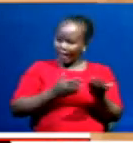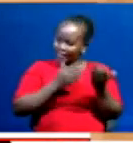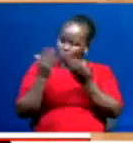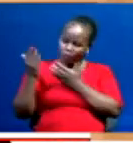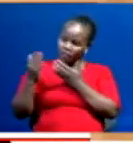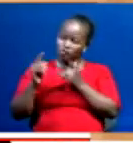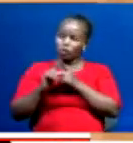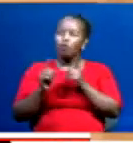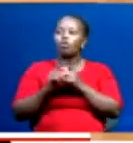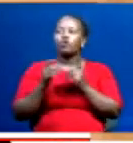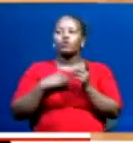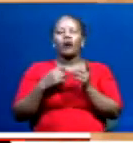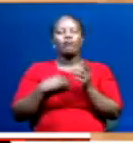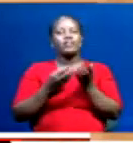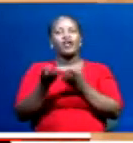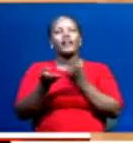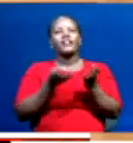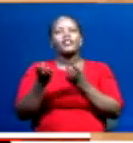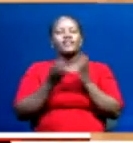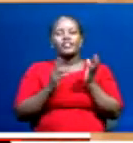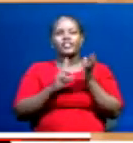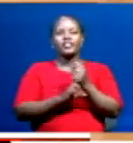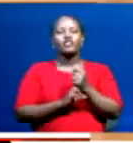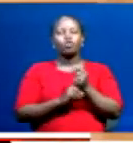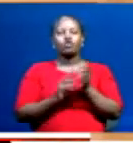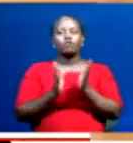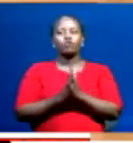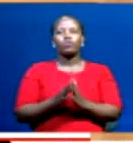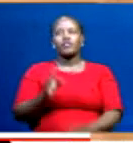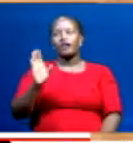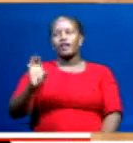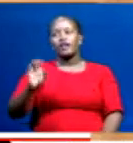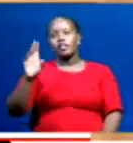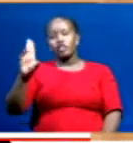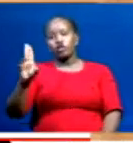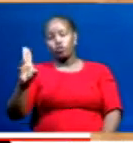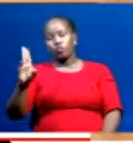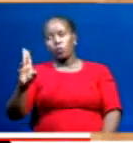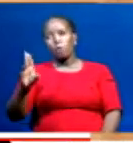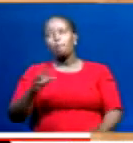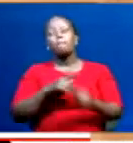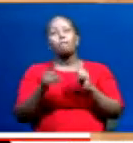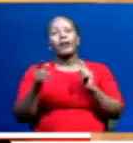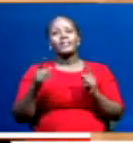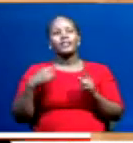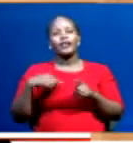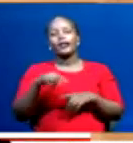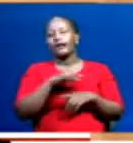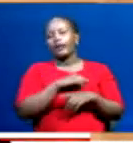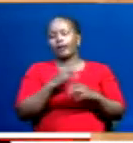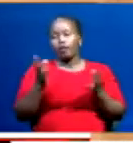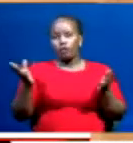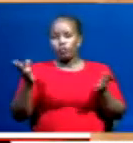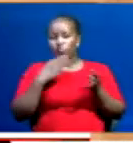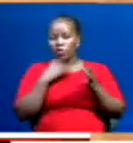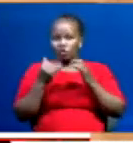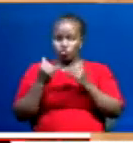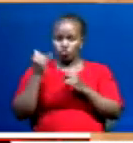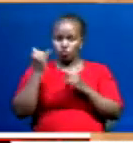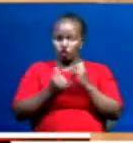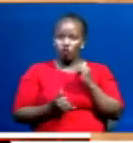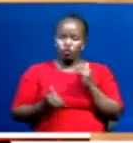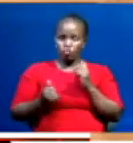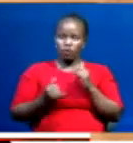trade relationship with the EU that's based on a market regulation, but we want to conclude this so that we have